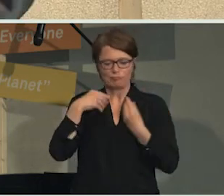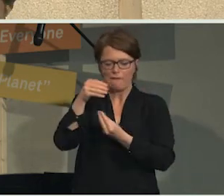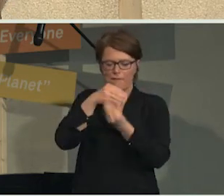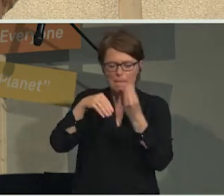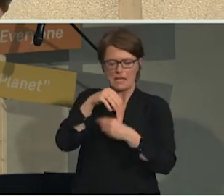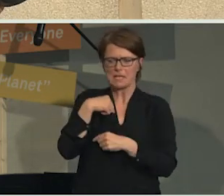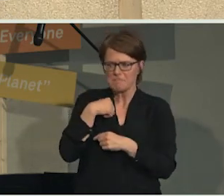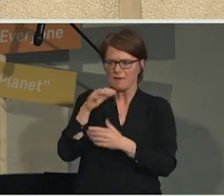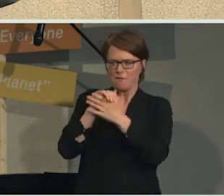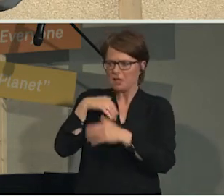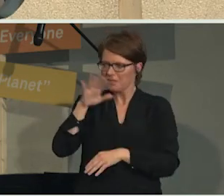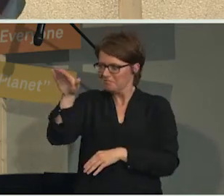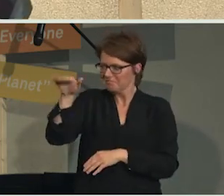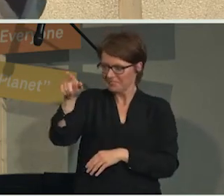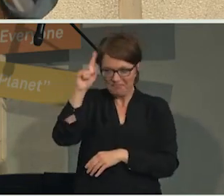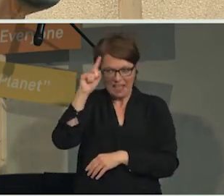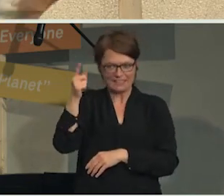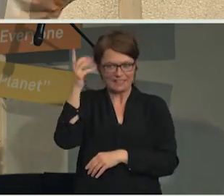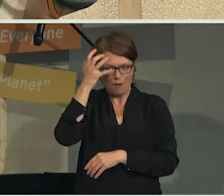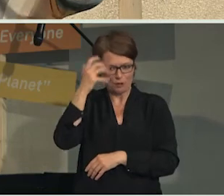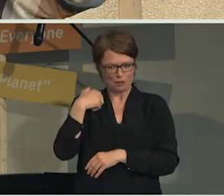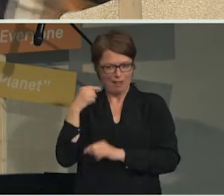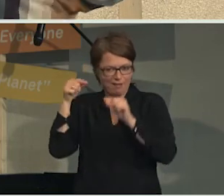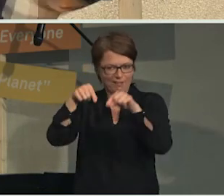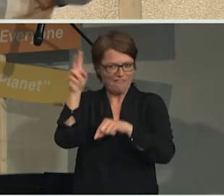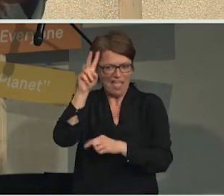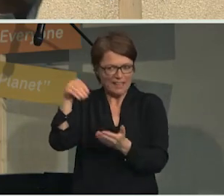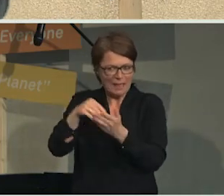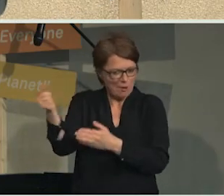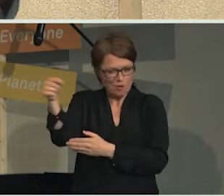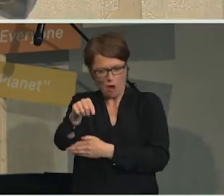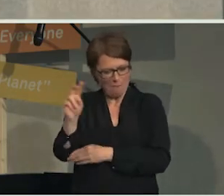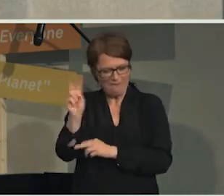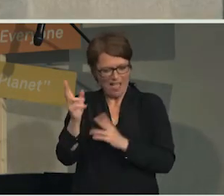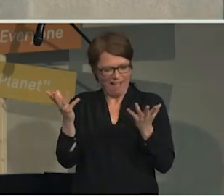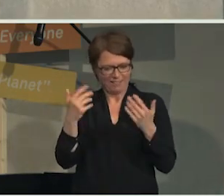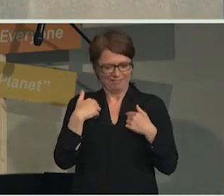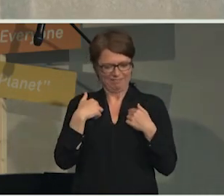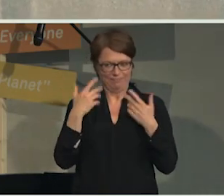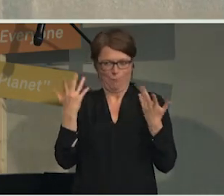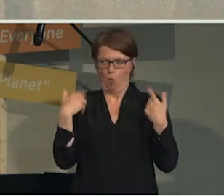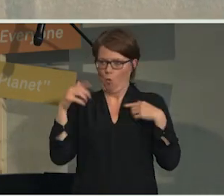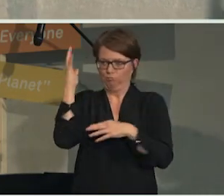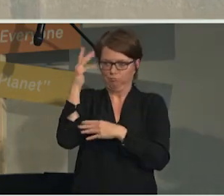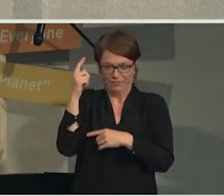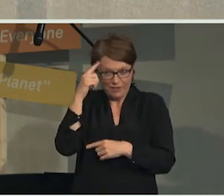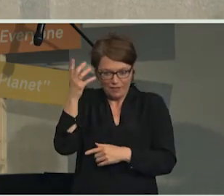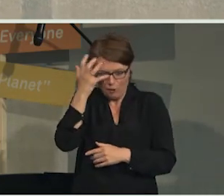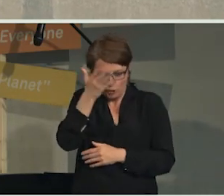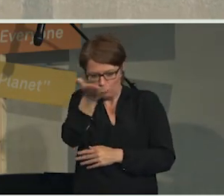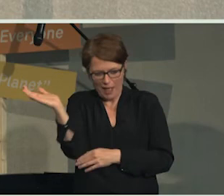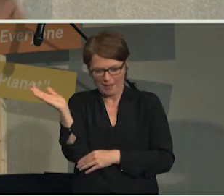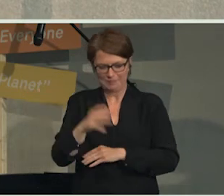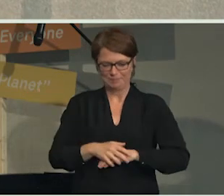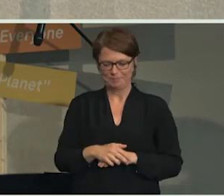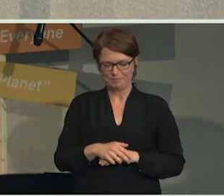lawyer for shipping and tax, and we have been researching her work for many years. Oh my goodness,